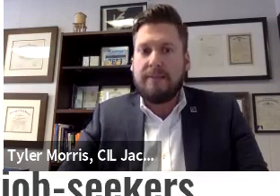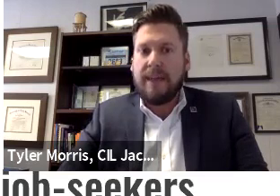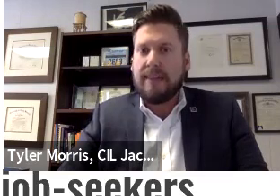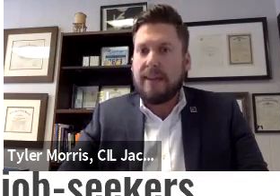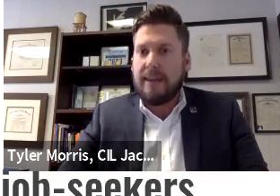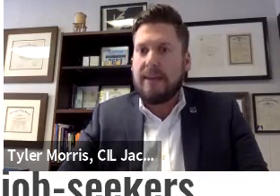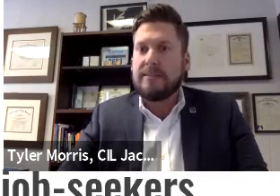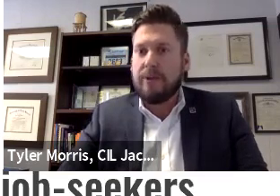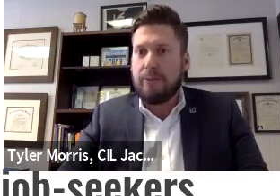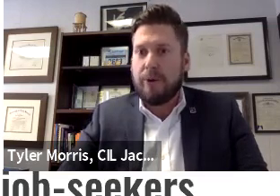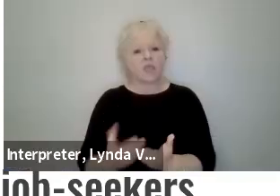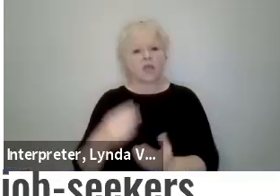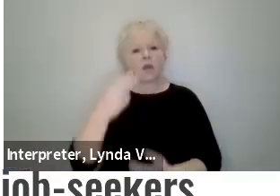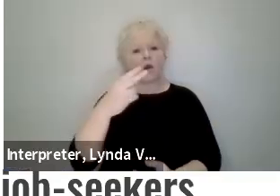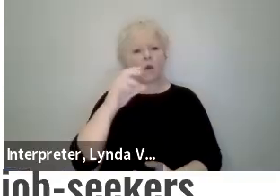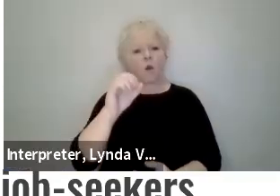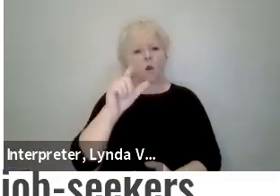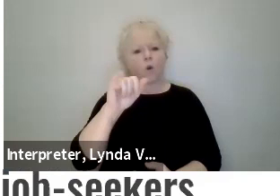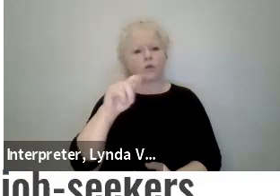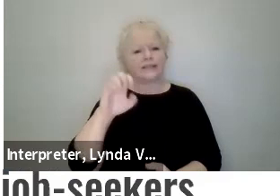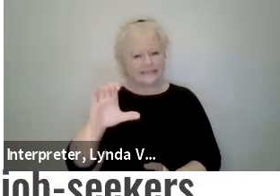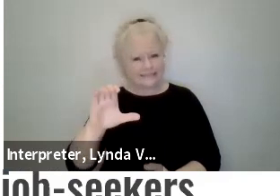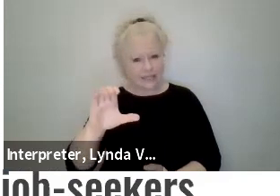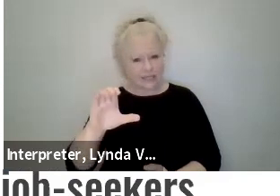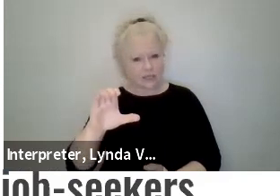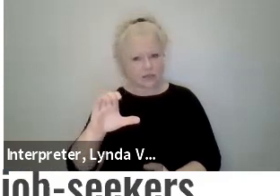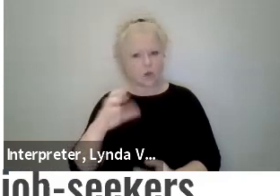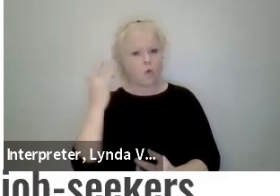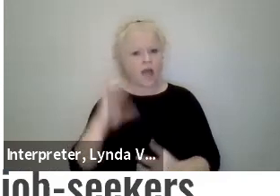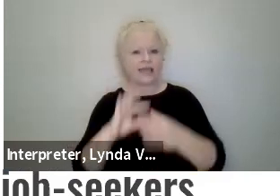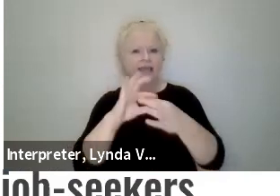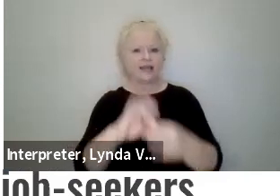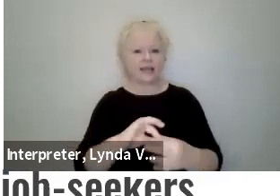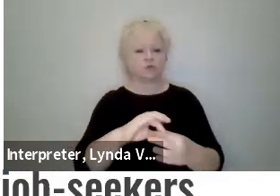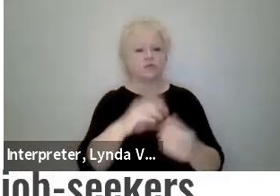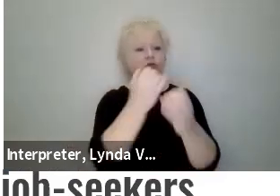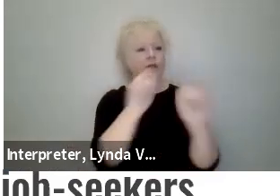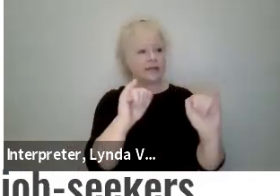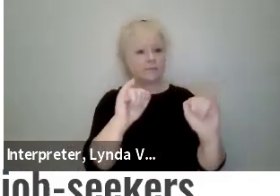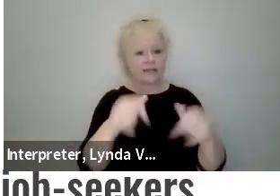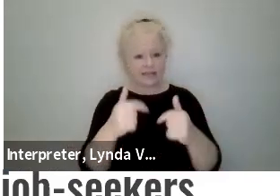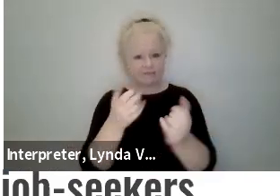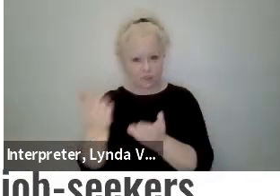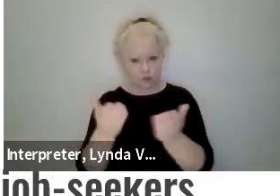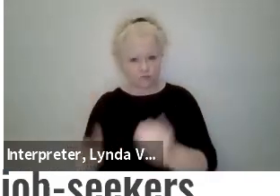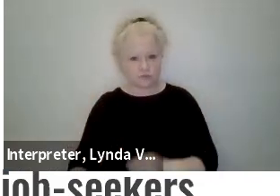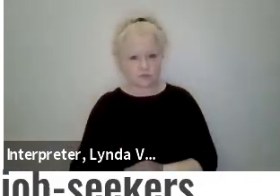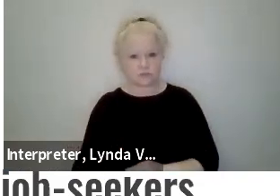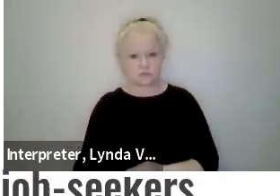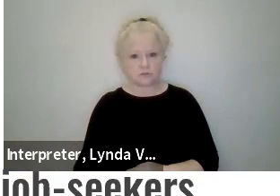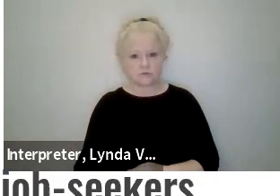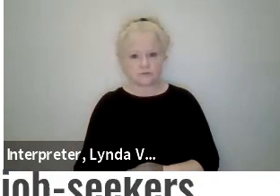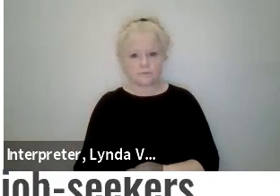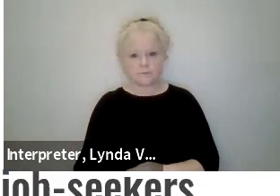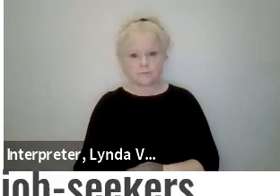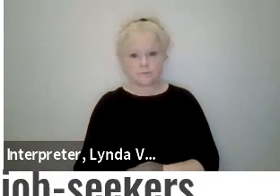holistic in the fact that it can connect to other programs for other IL services, independent living services, but we focus specifically,